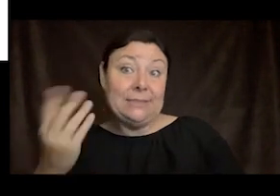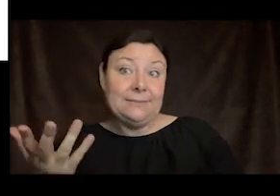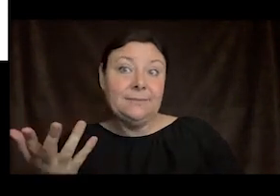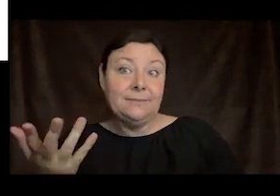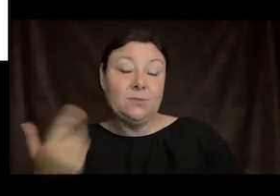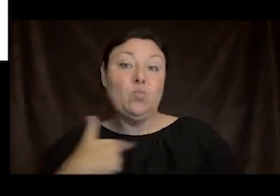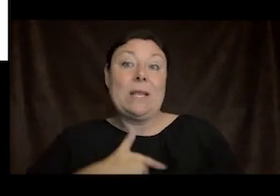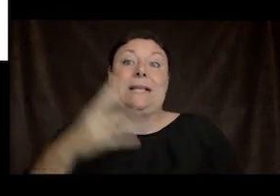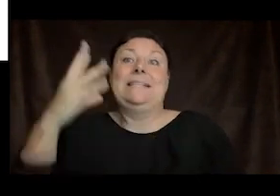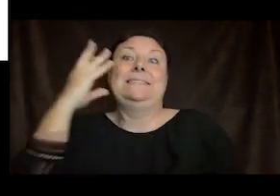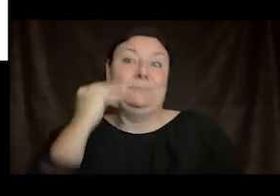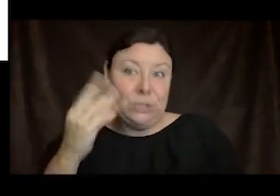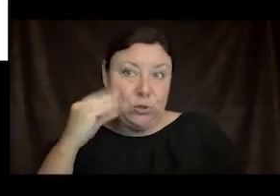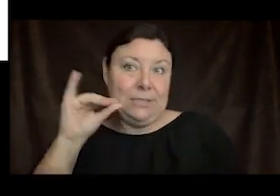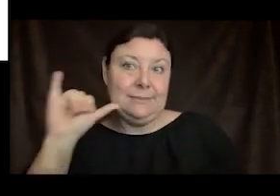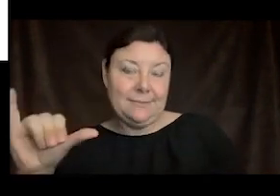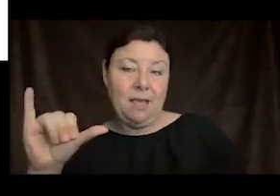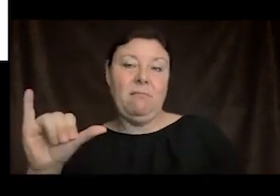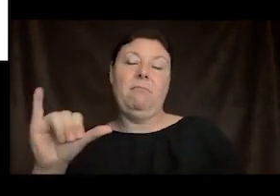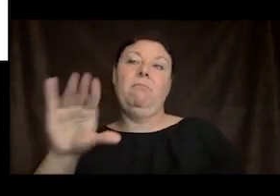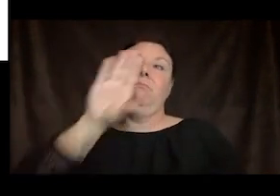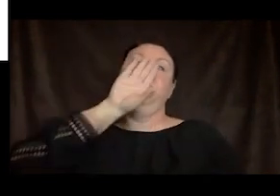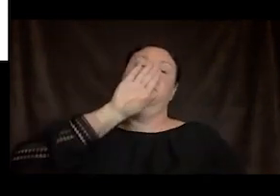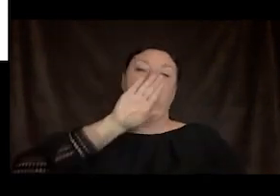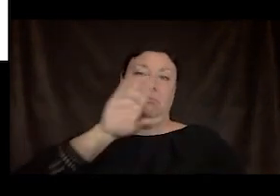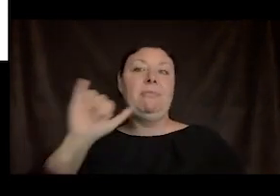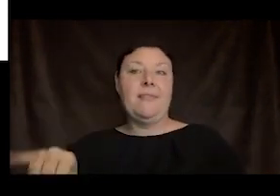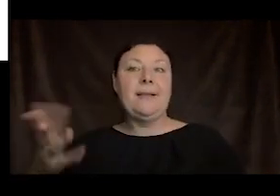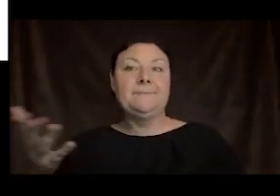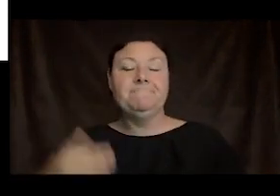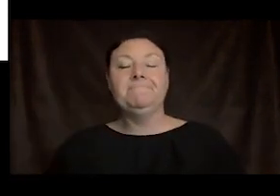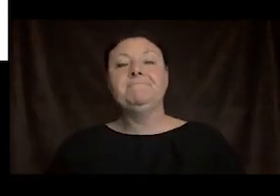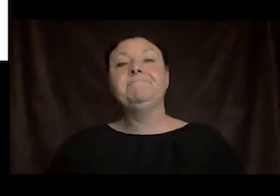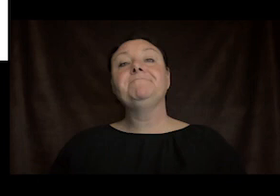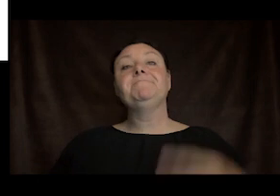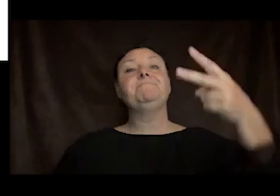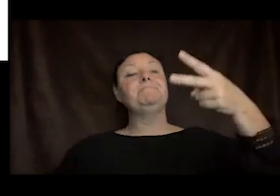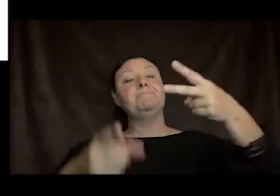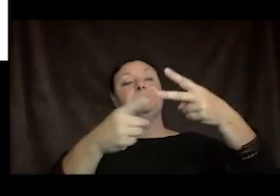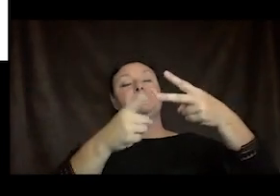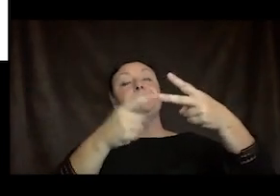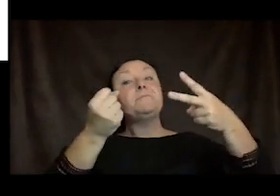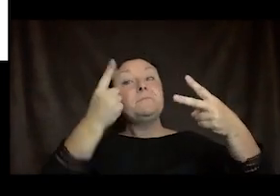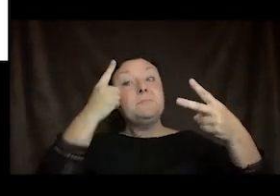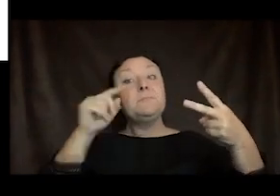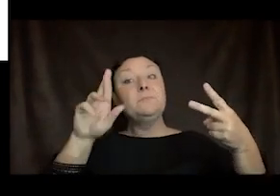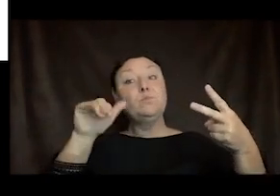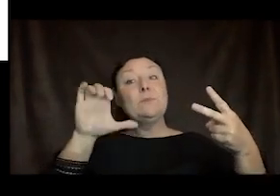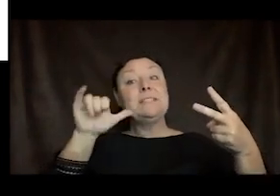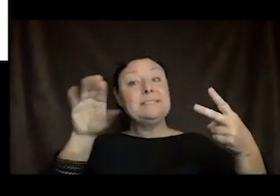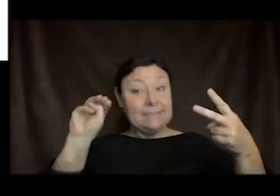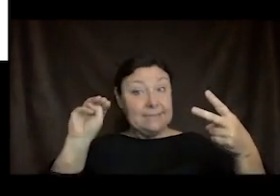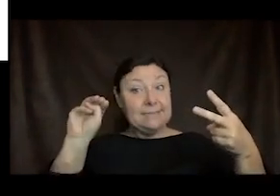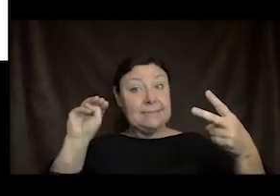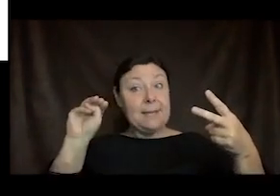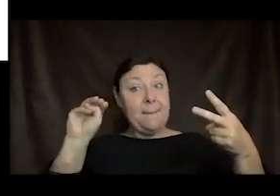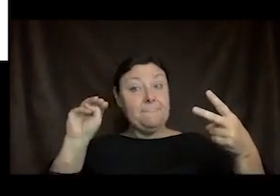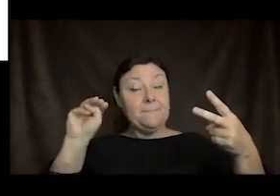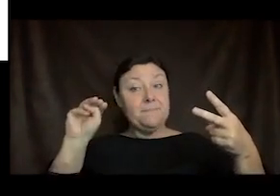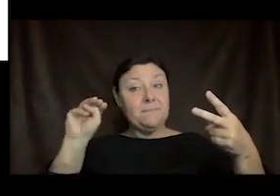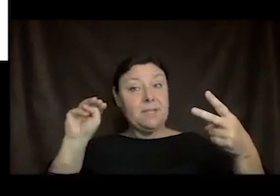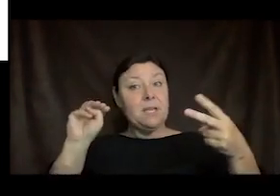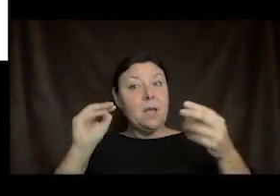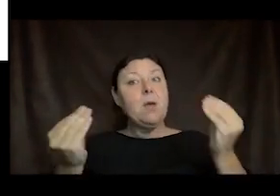is. The next step to look at is understanding that racism is more than the simple acts of